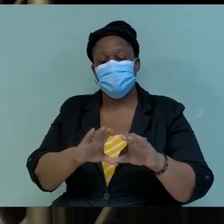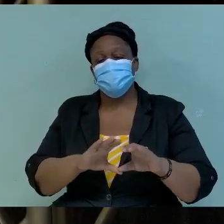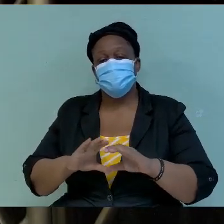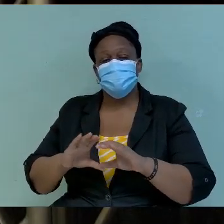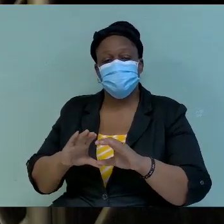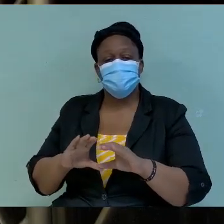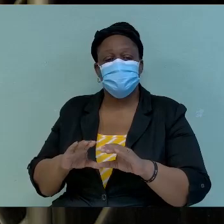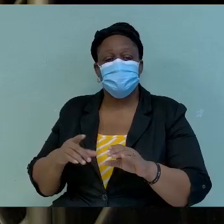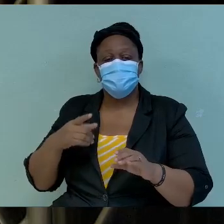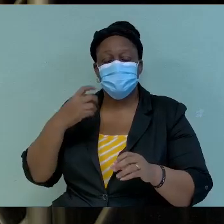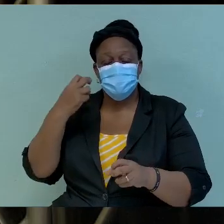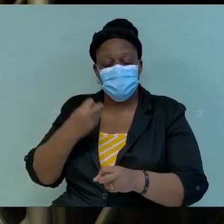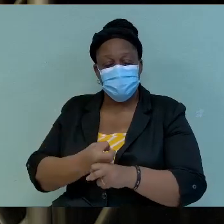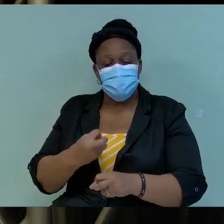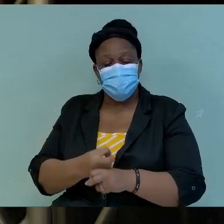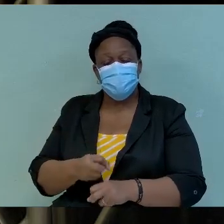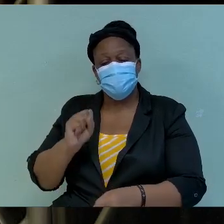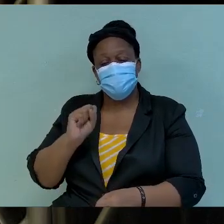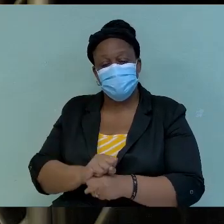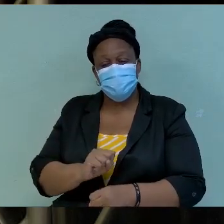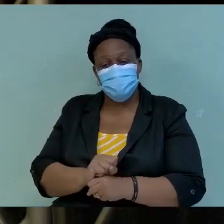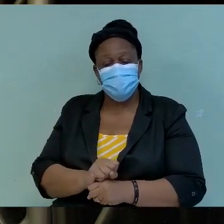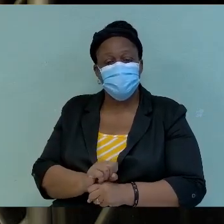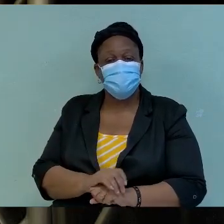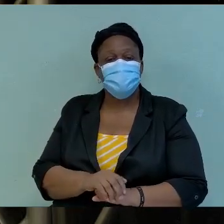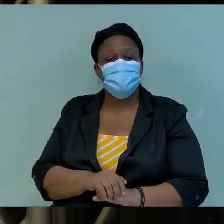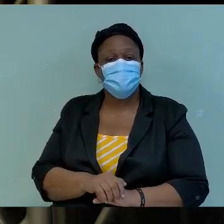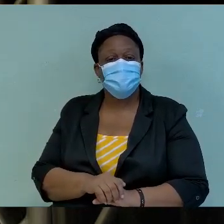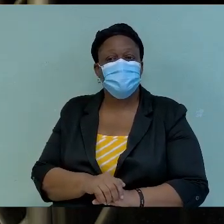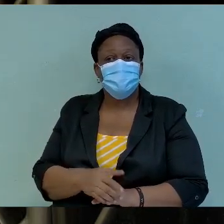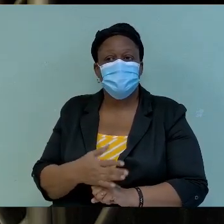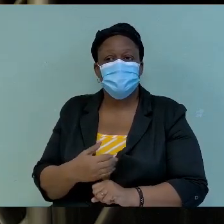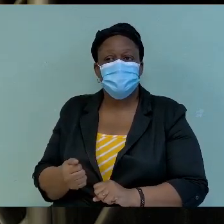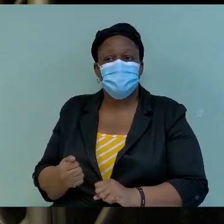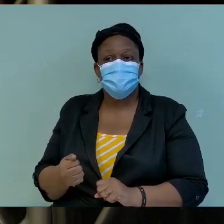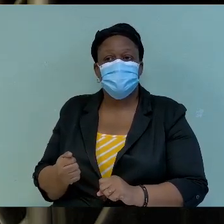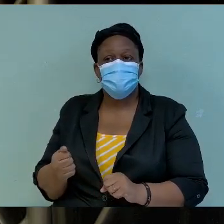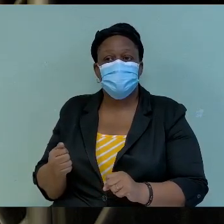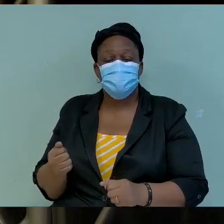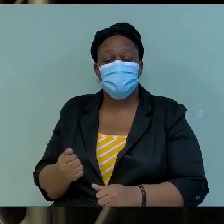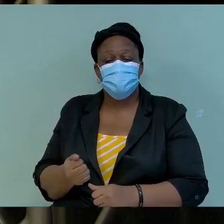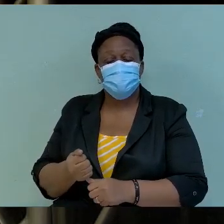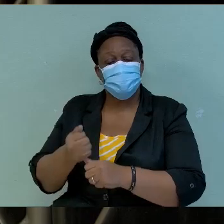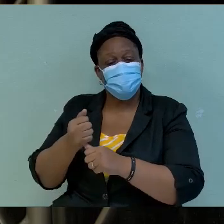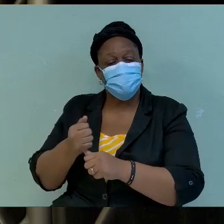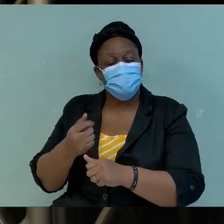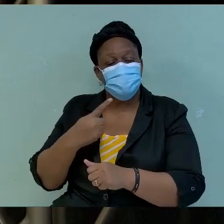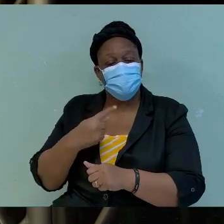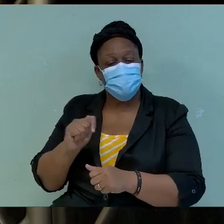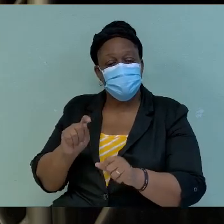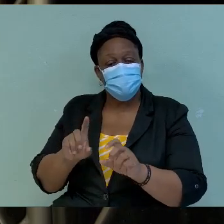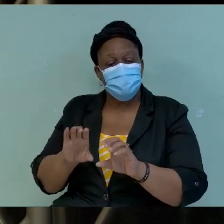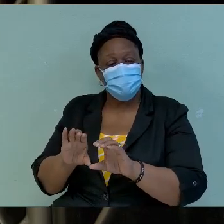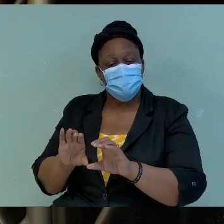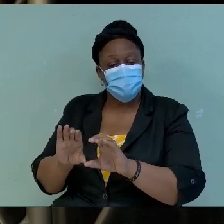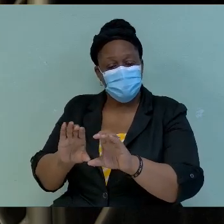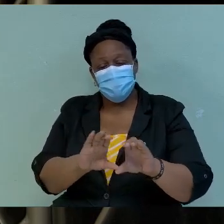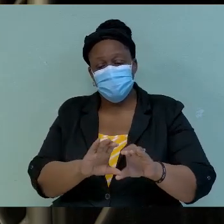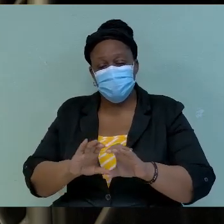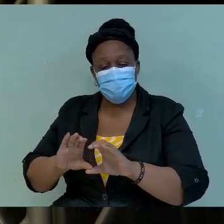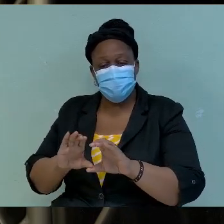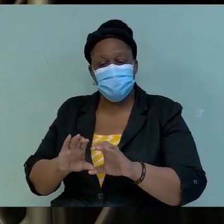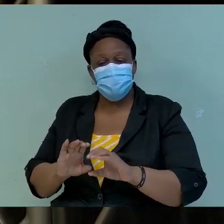managers for the hard work and the good work and their commitment to supporting the various communities. I am appealing to